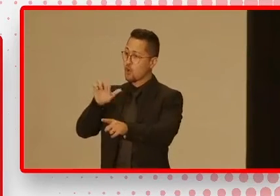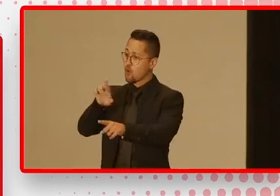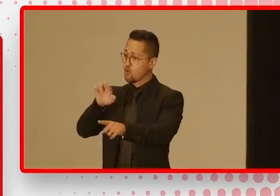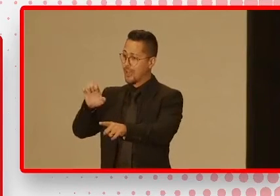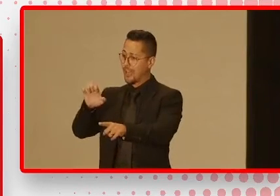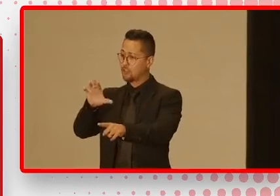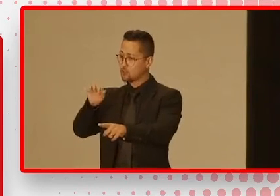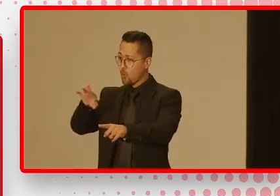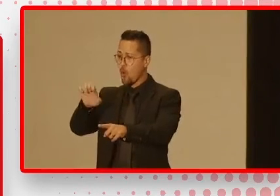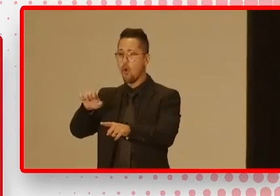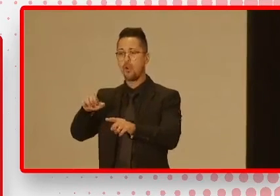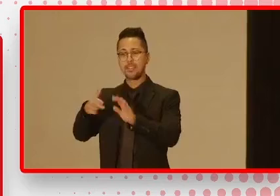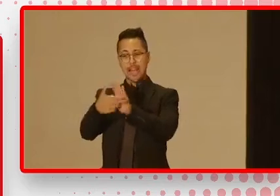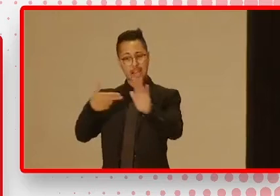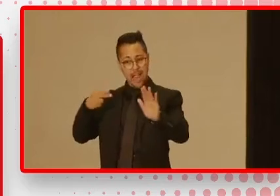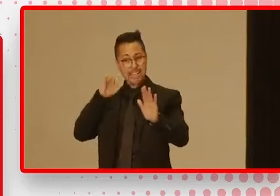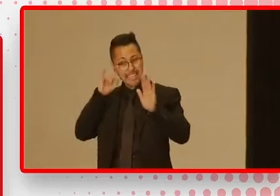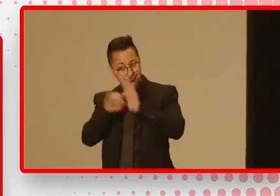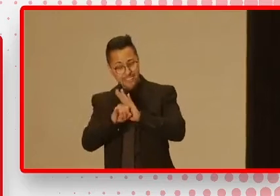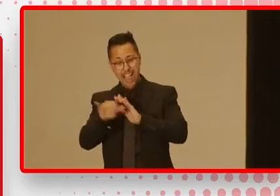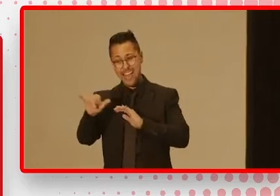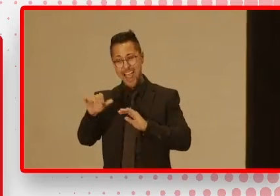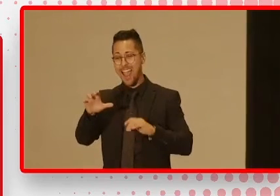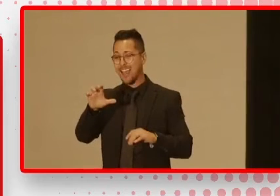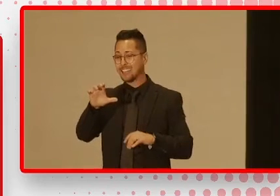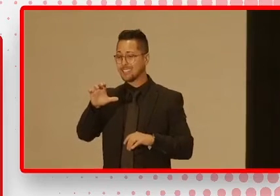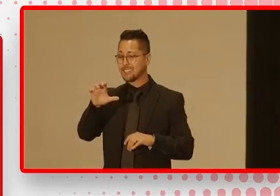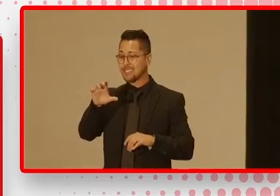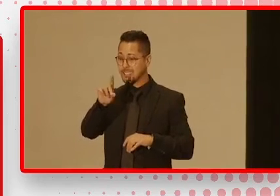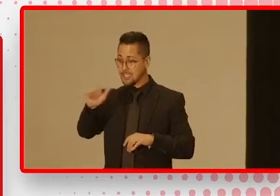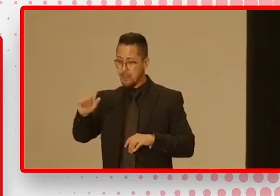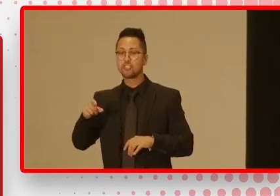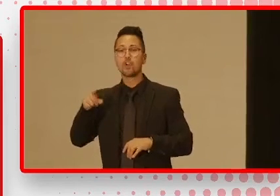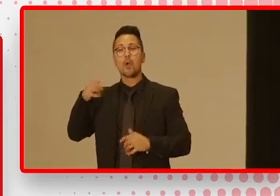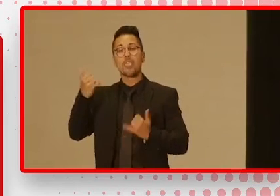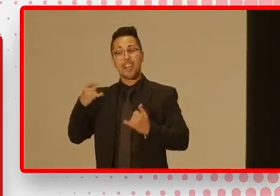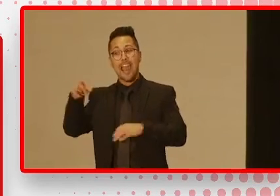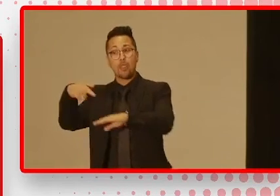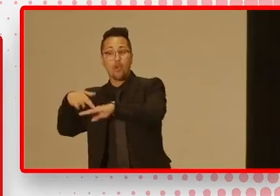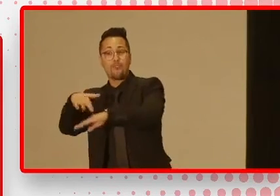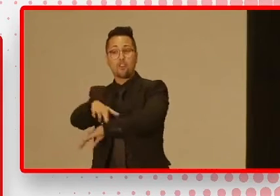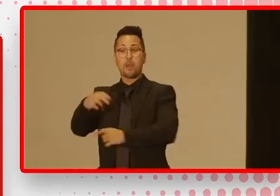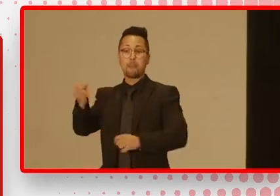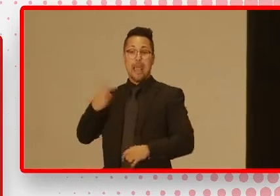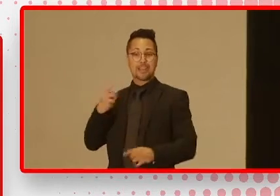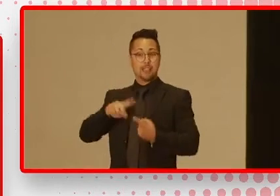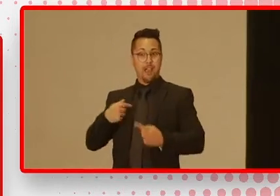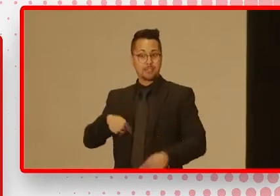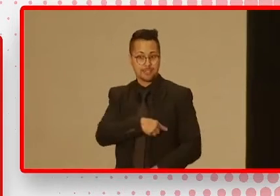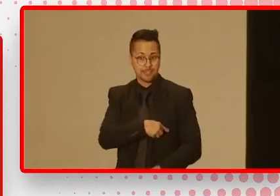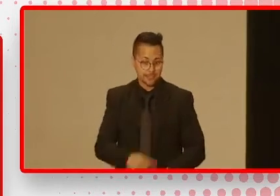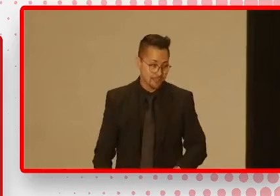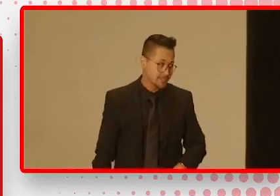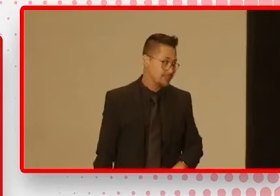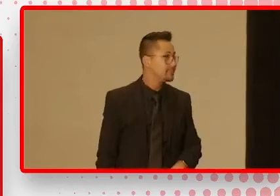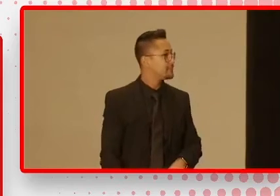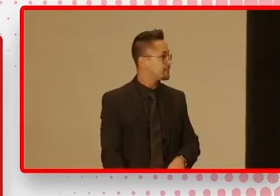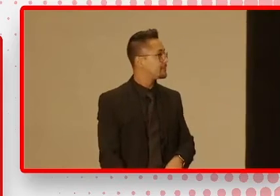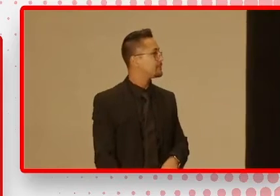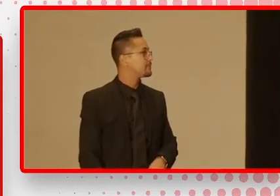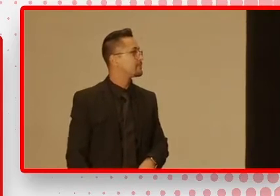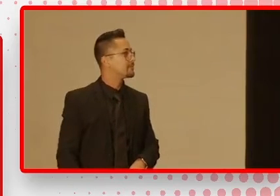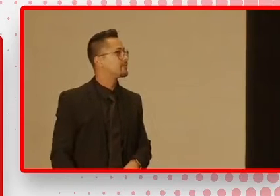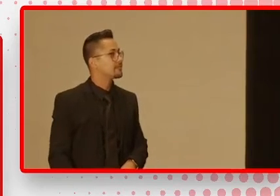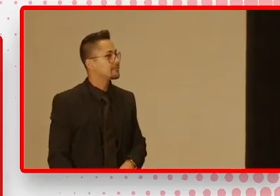themselves as disabilities is now being referred directly to VR so we can work together. That's wonderful. Yeah. That was the intent of WIOA